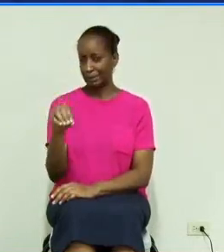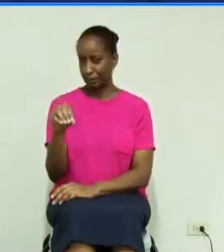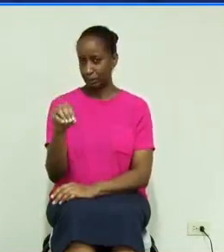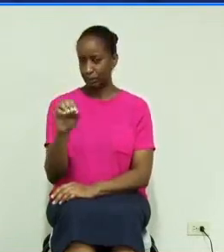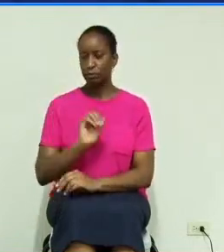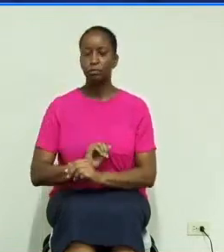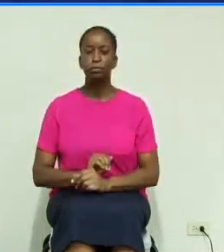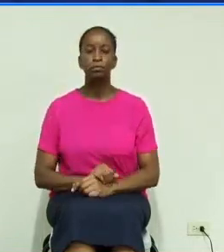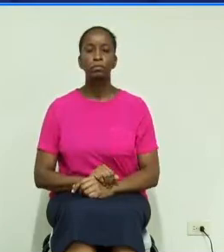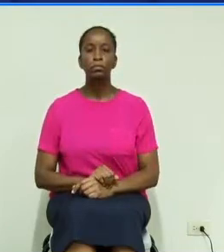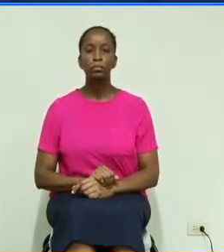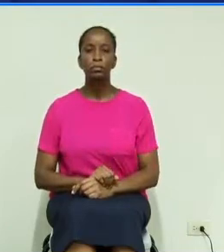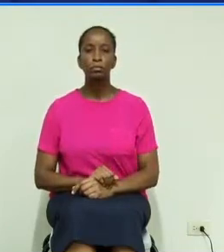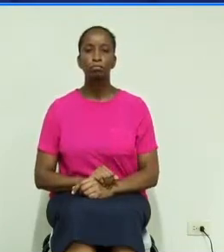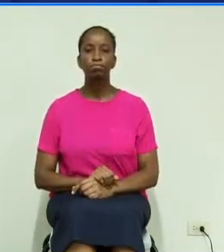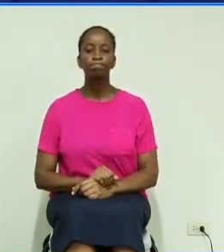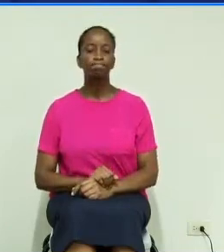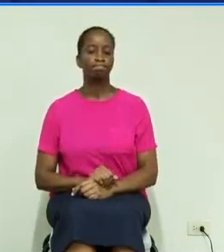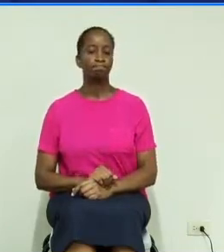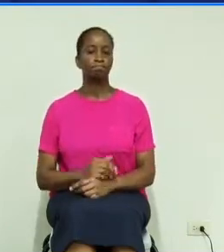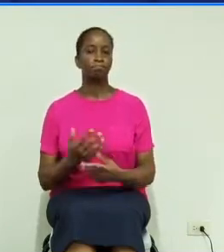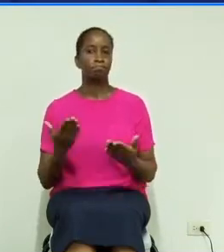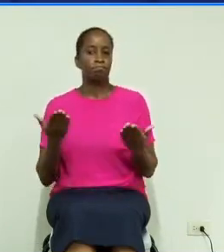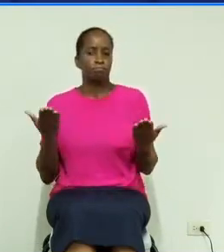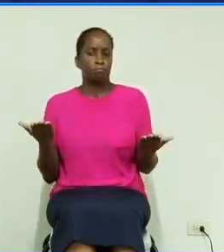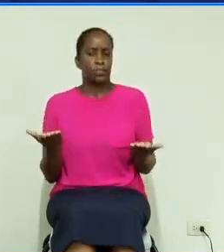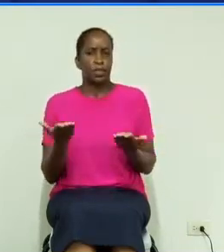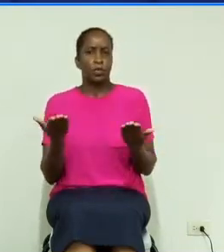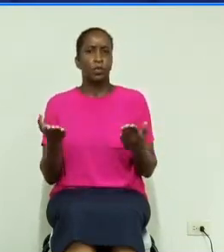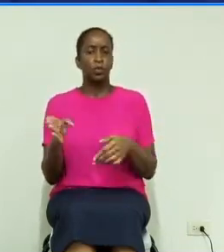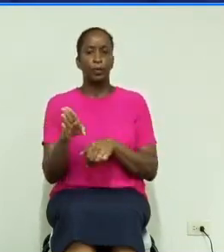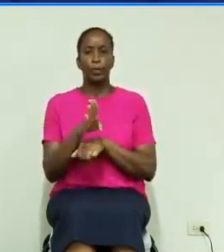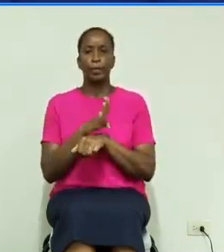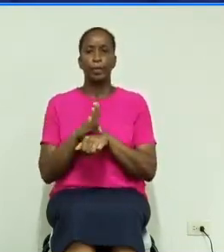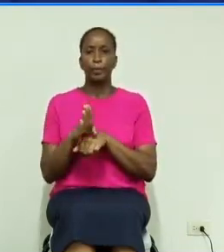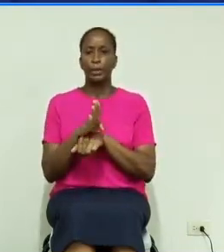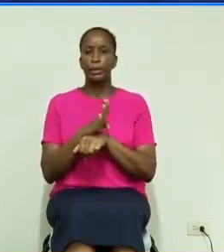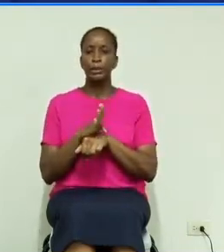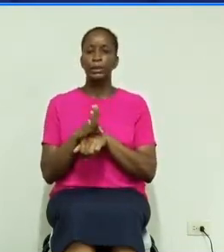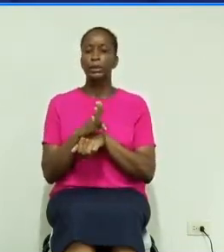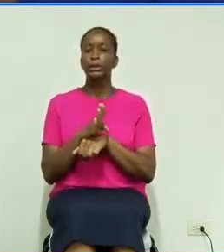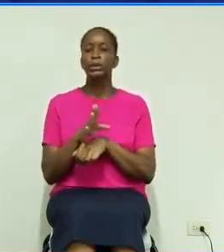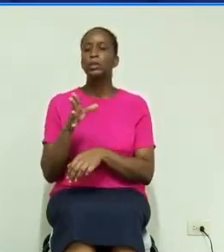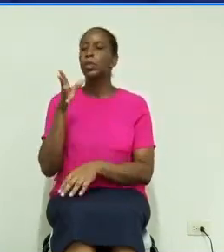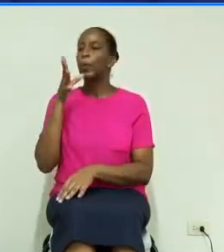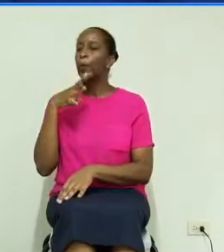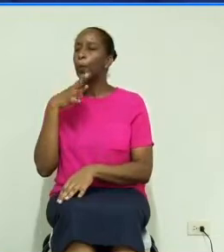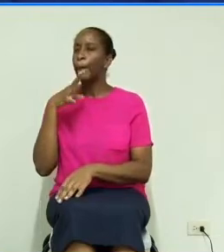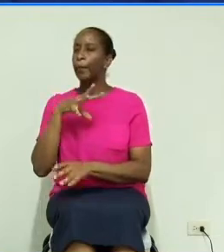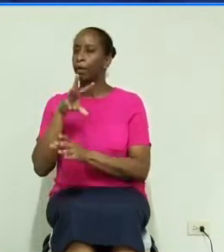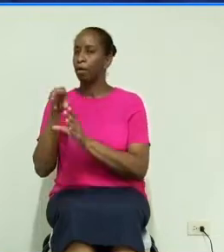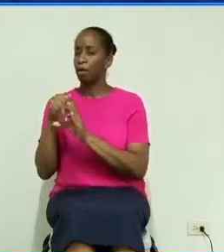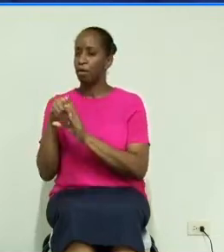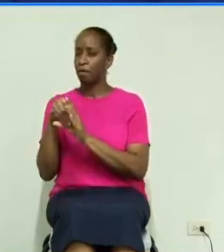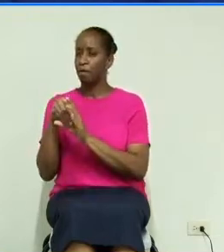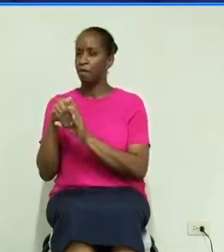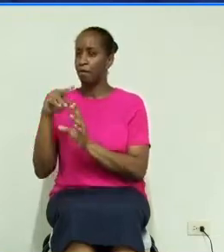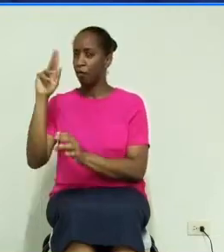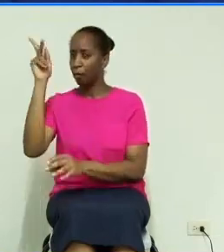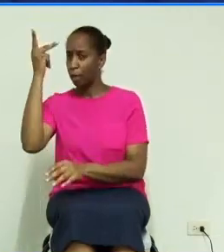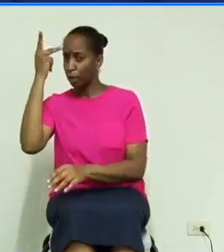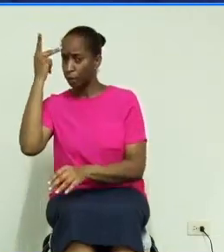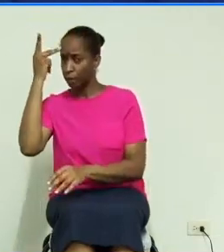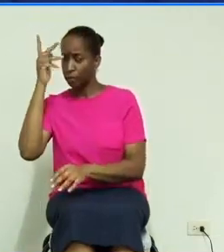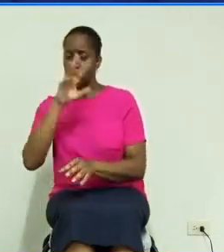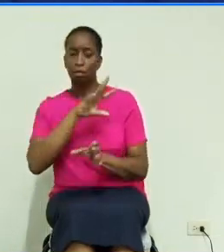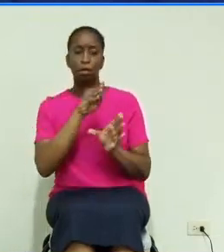think about our realities in Barbados, I think that that average is actually what is reflected in